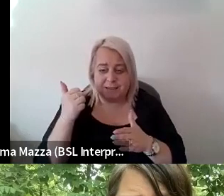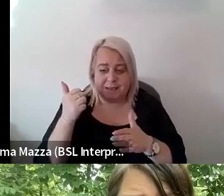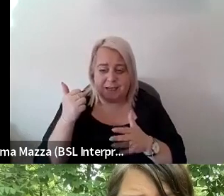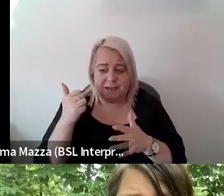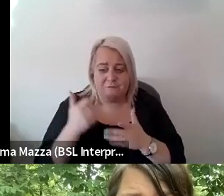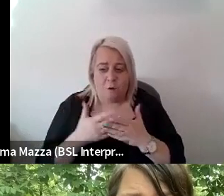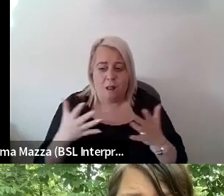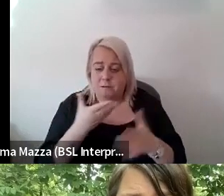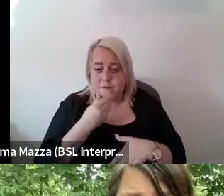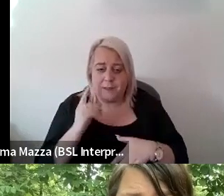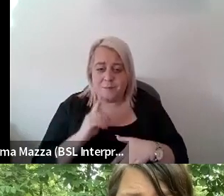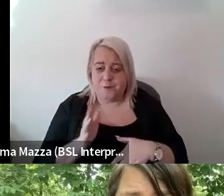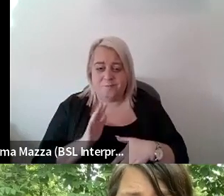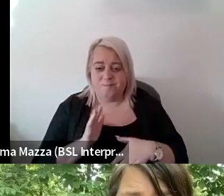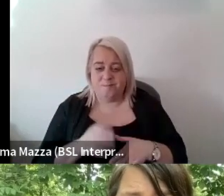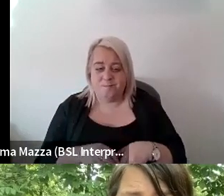people.